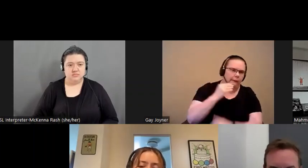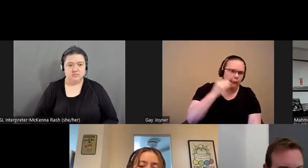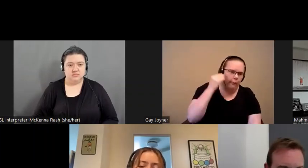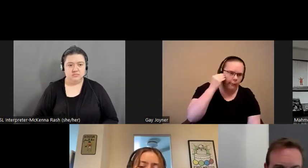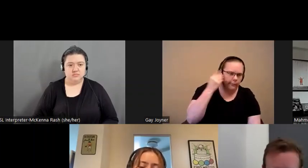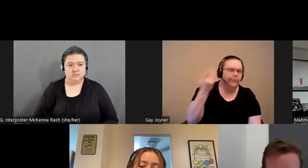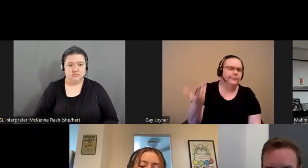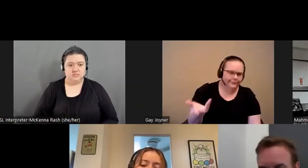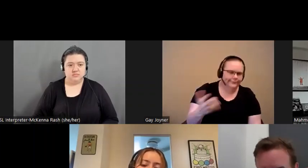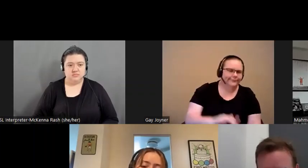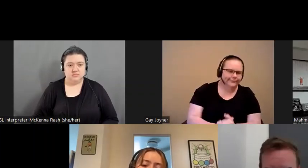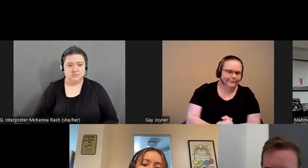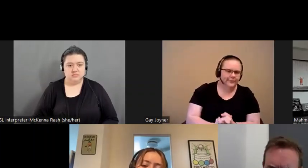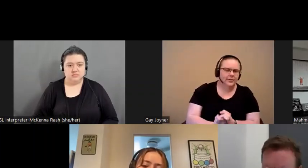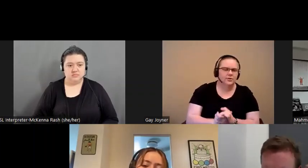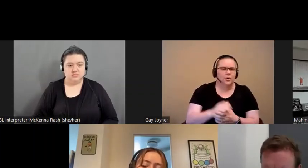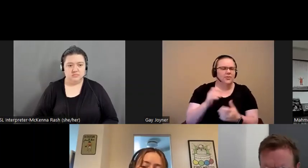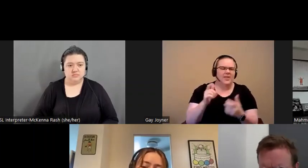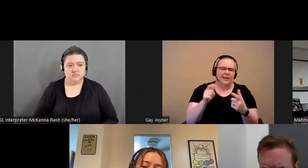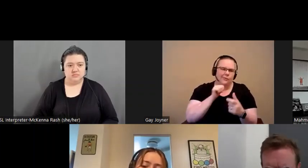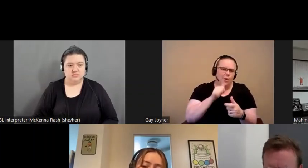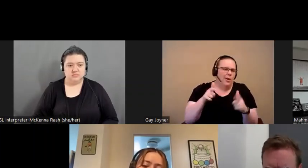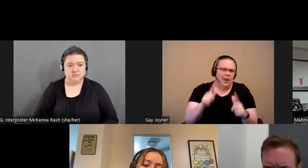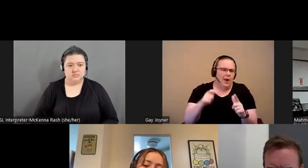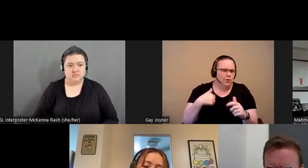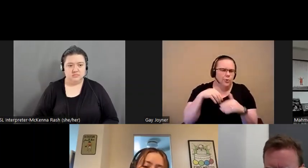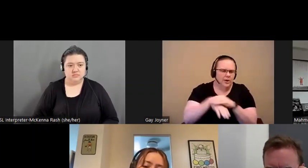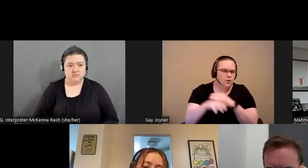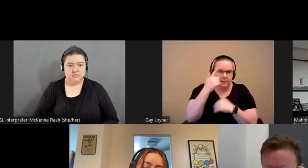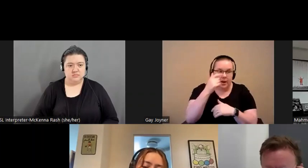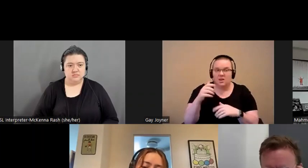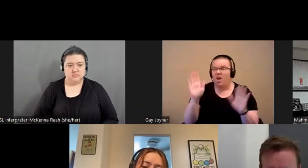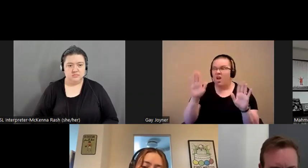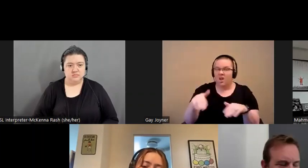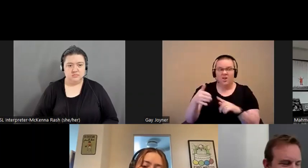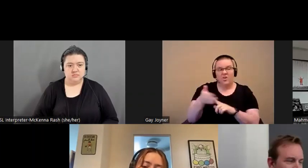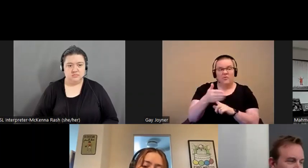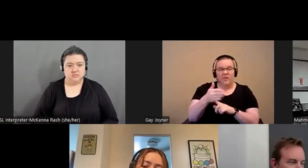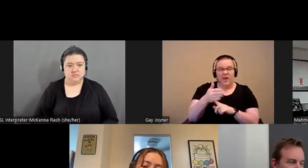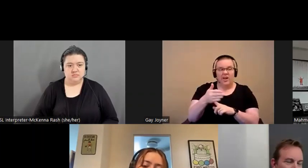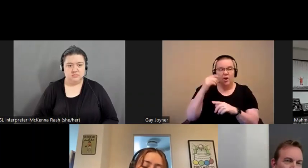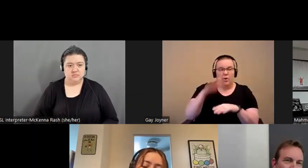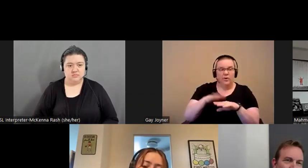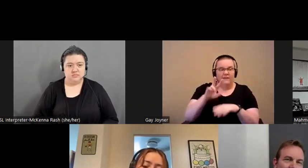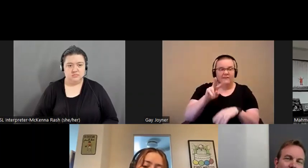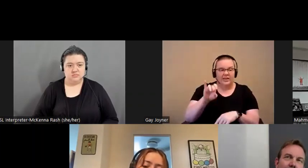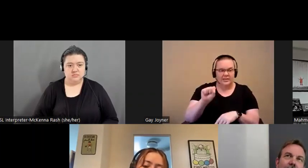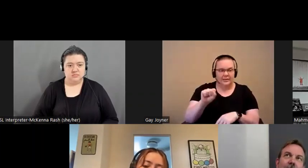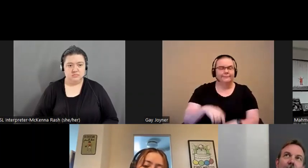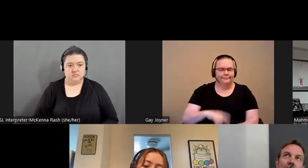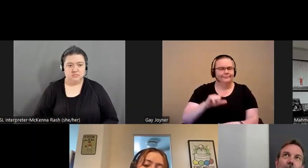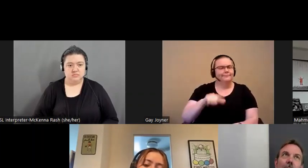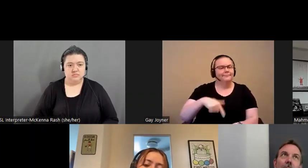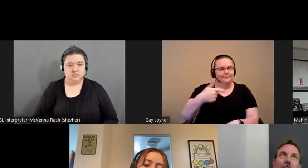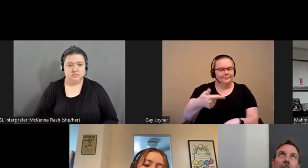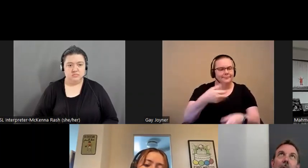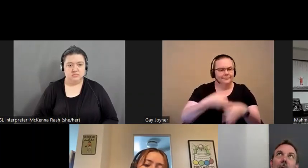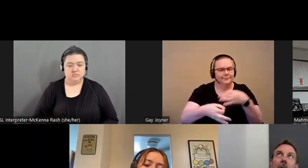later, and they're denying you entry because, oh, it looks, we got a red flag on your visa, says you can. Yeah, exactly. So